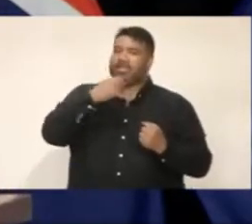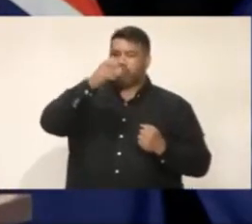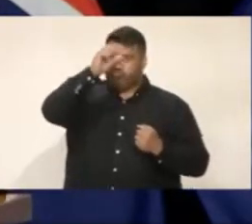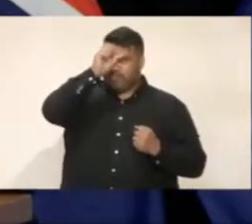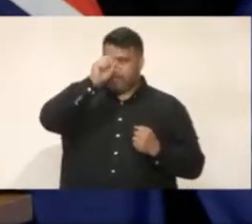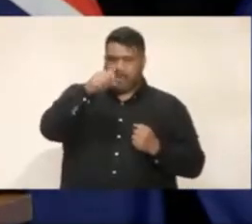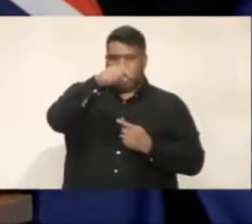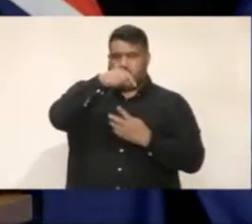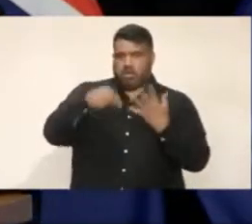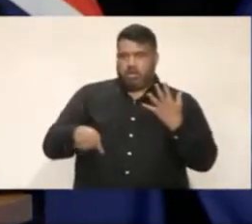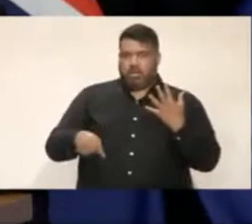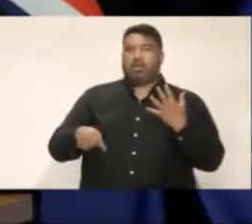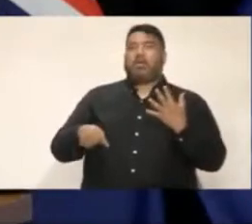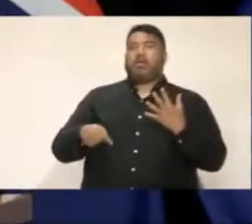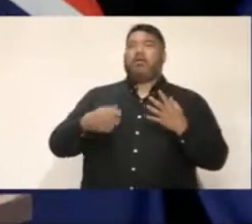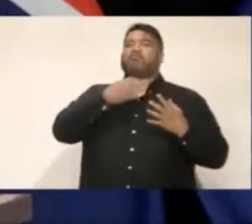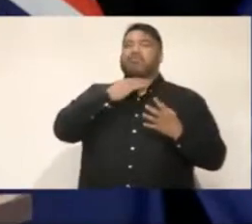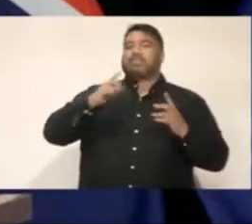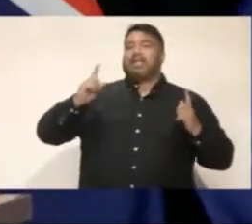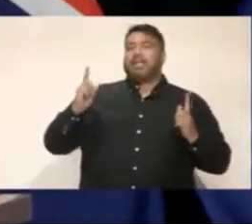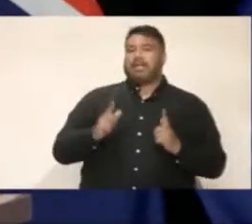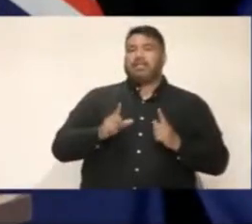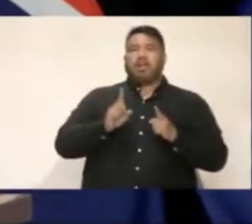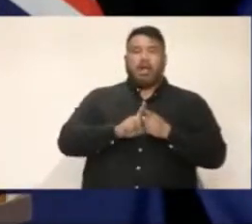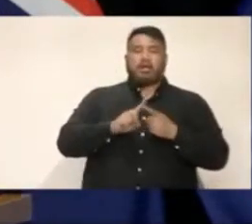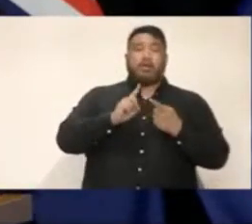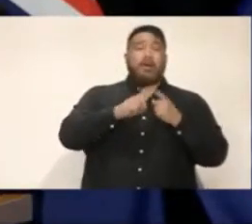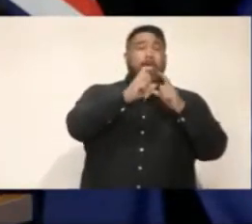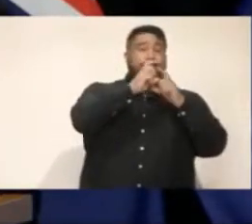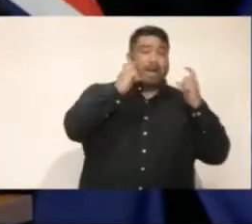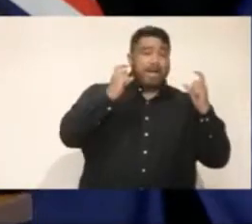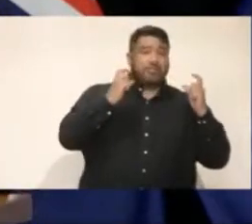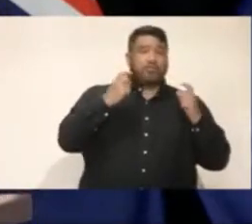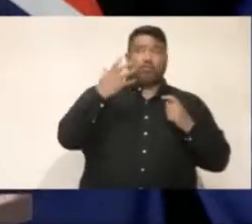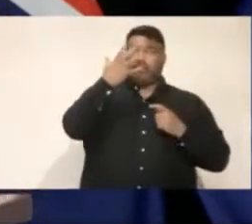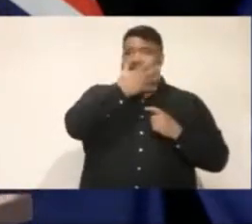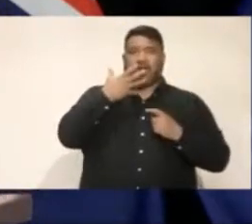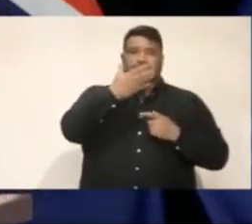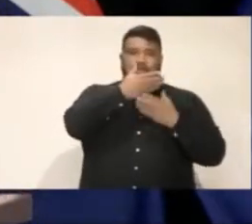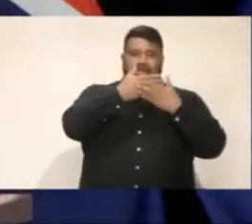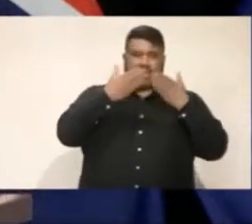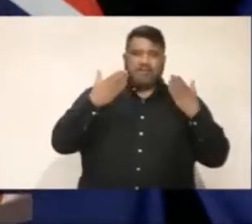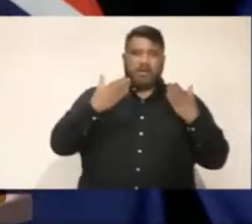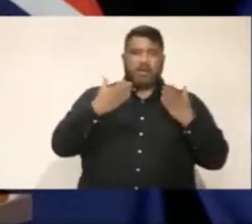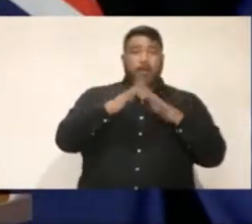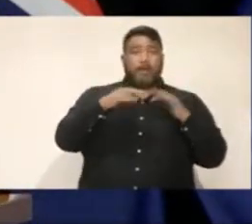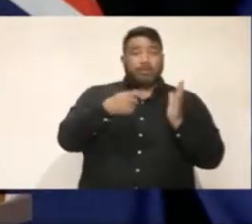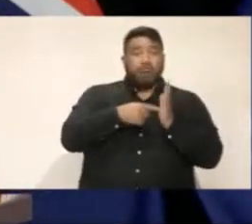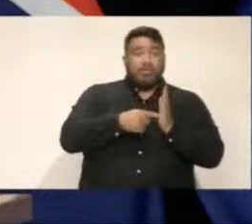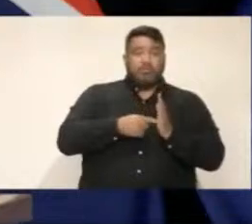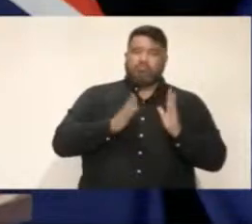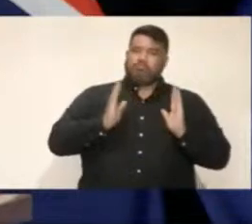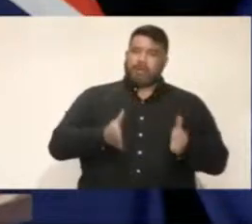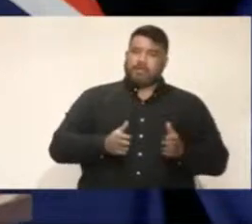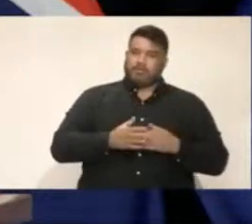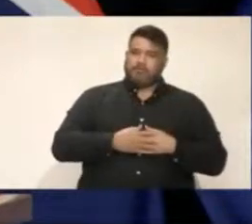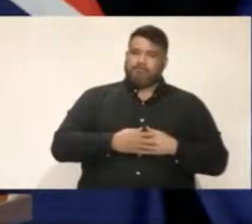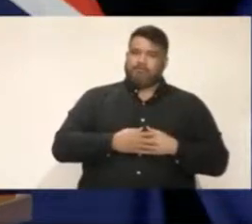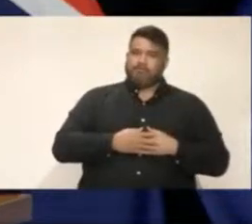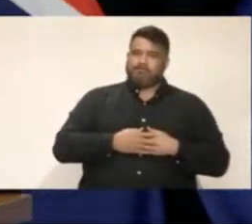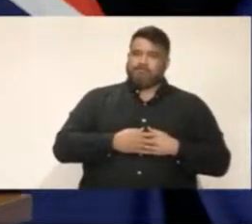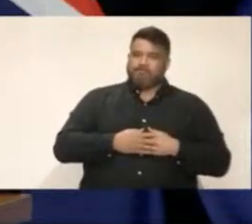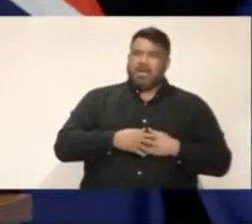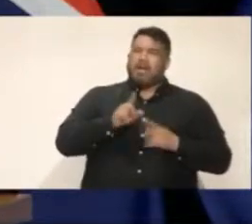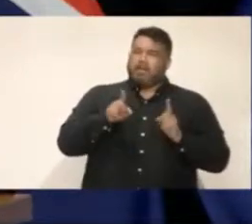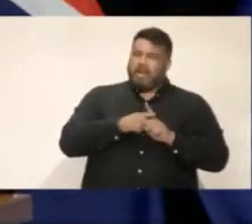have to lessen those risks. Masks or face coverings are mandatory on public transport and are also encouraged,